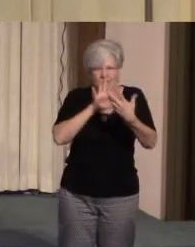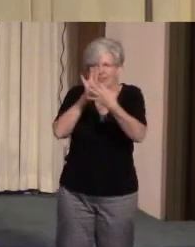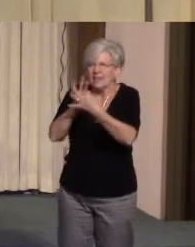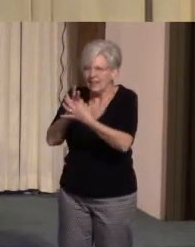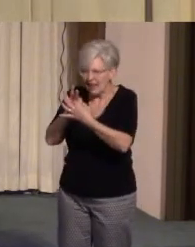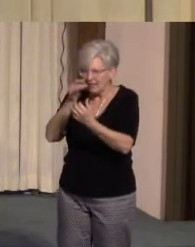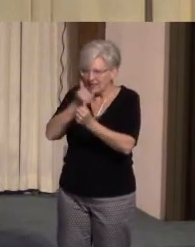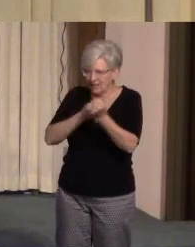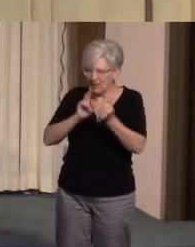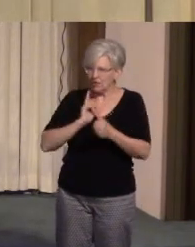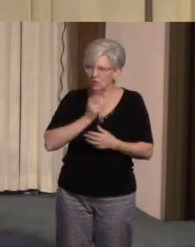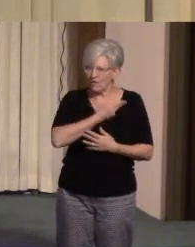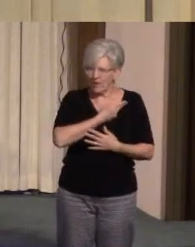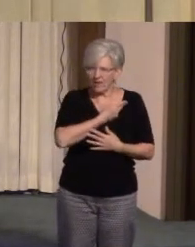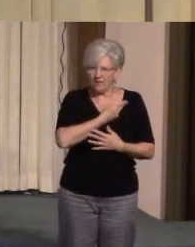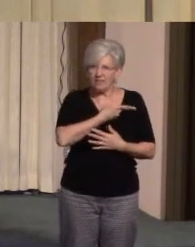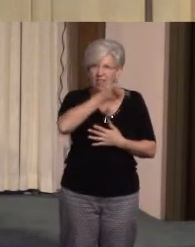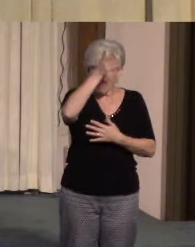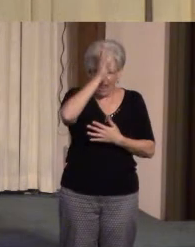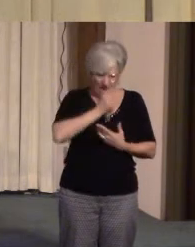through us, that